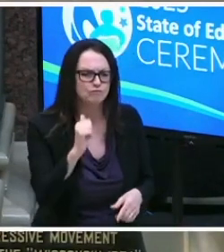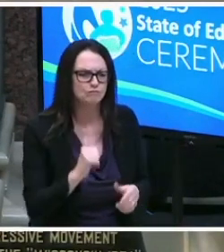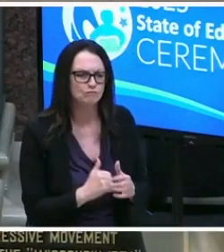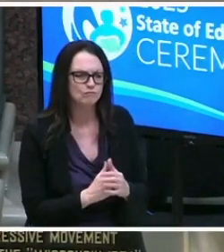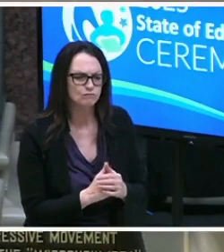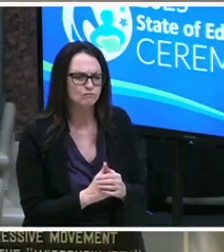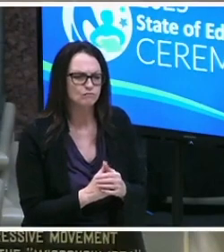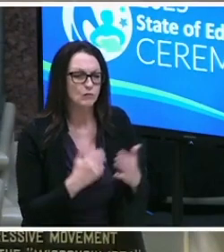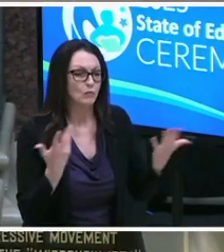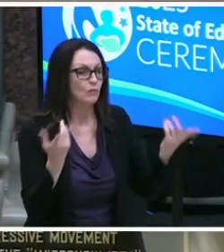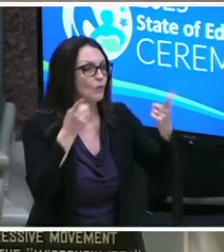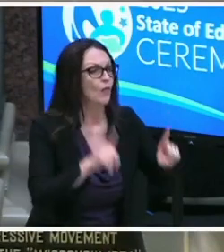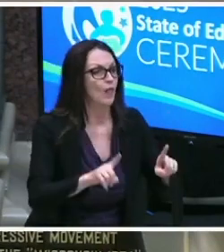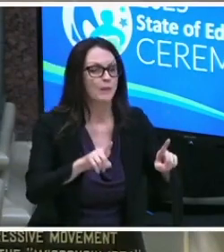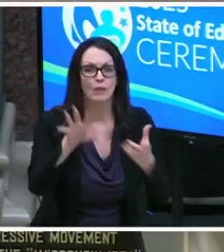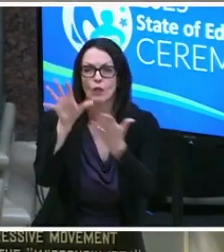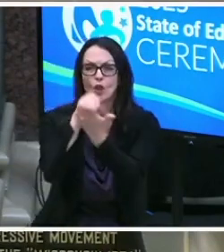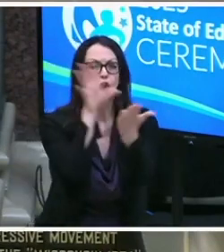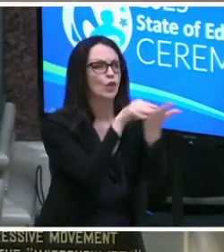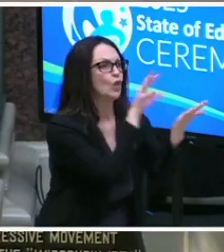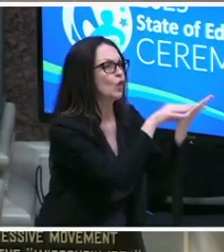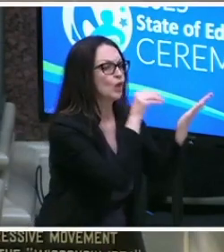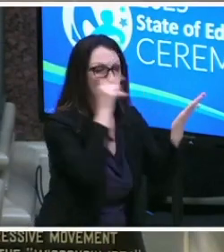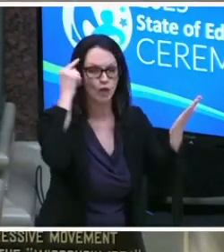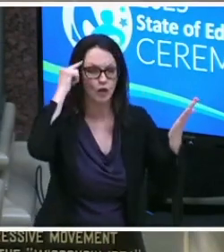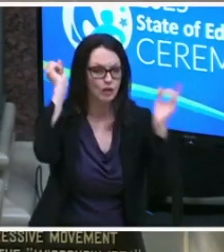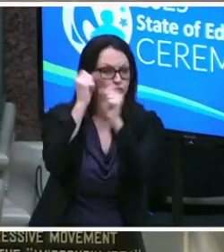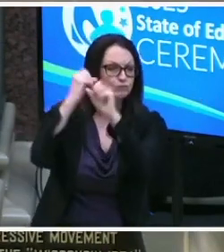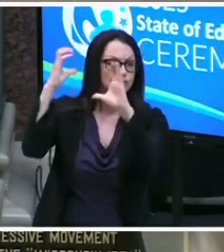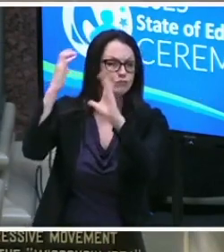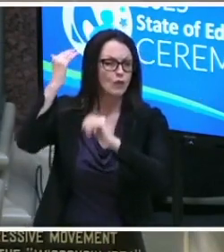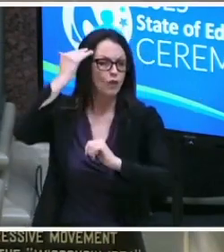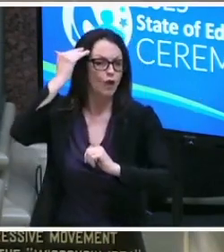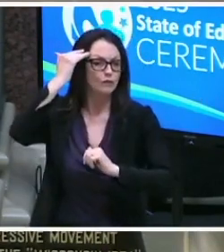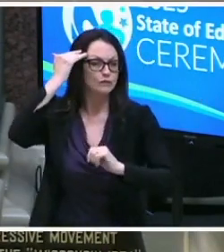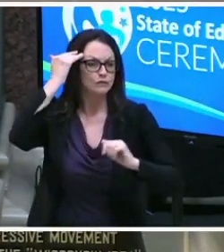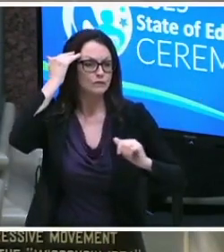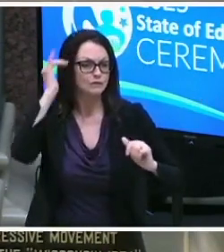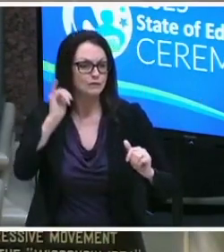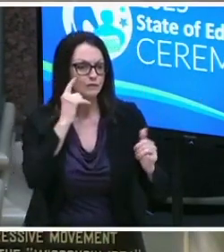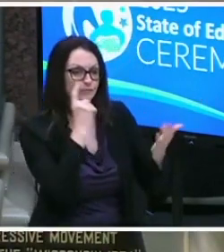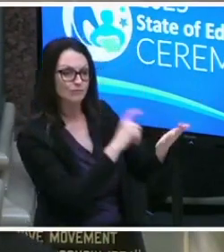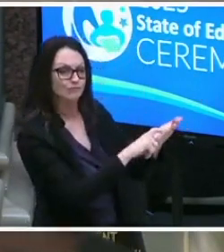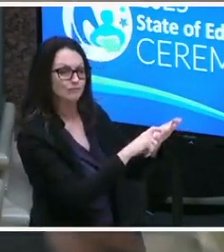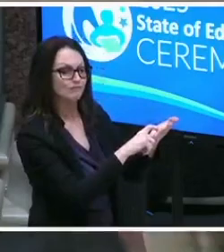to my mind whenever I need to lighten someone's day. Thank you.